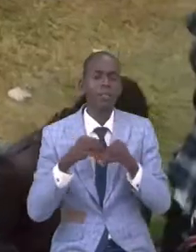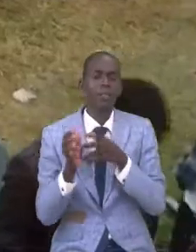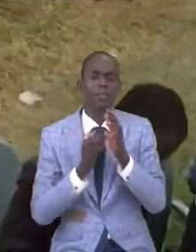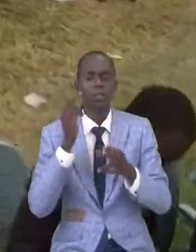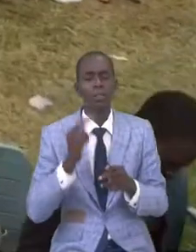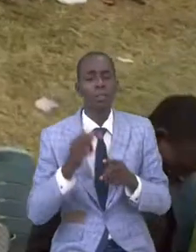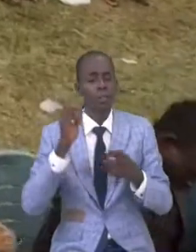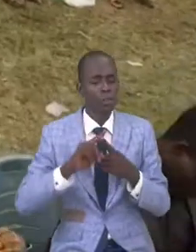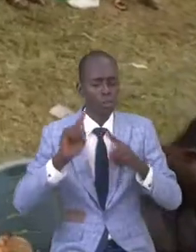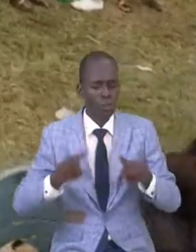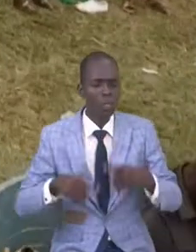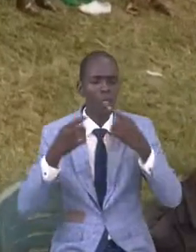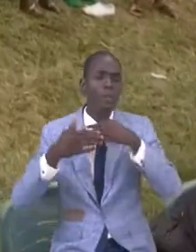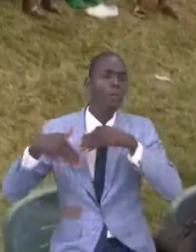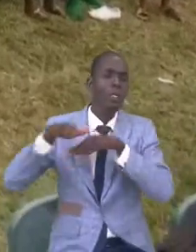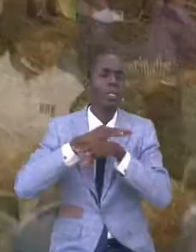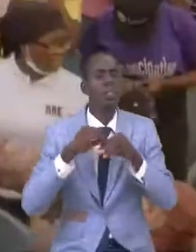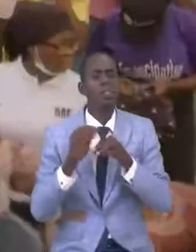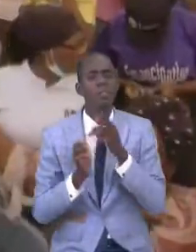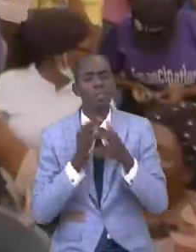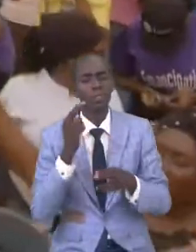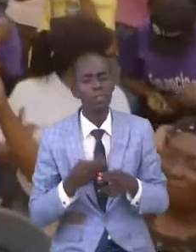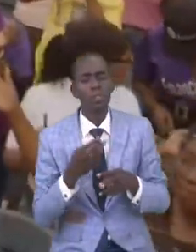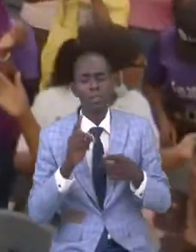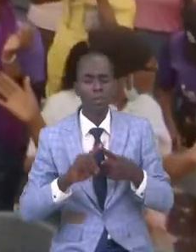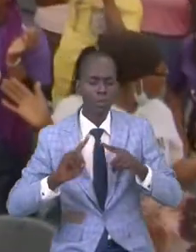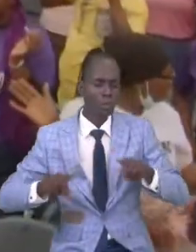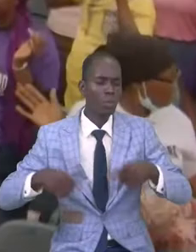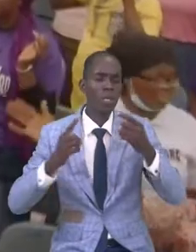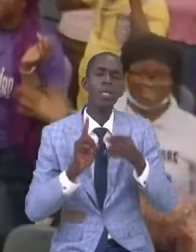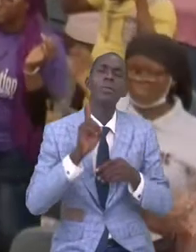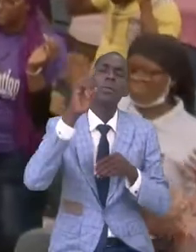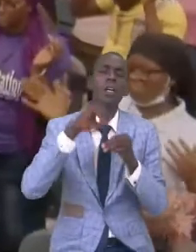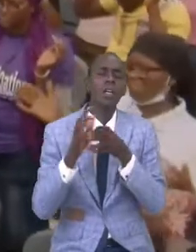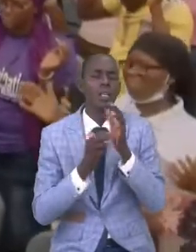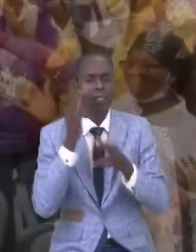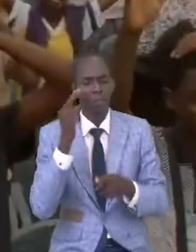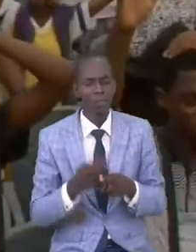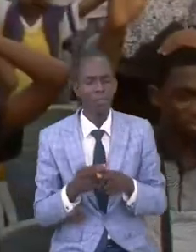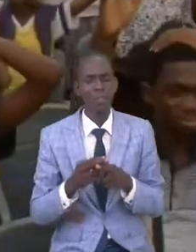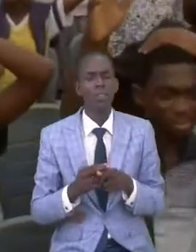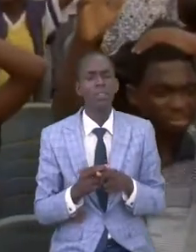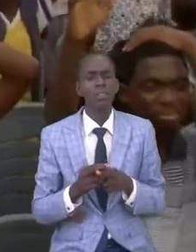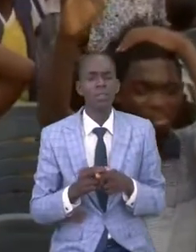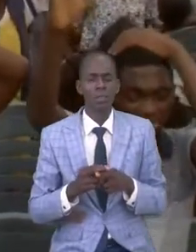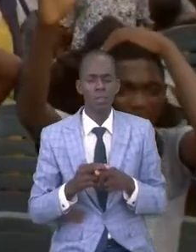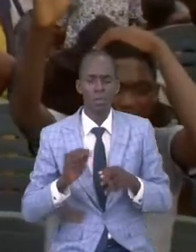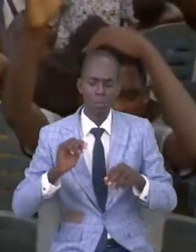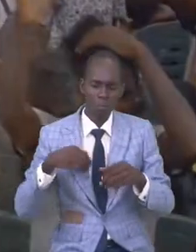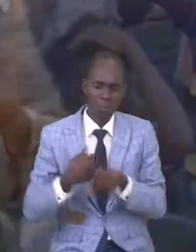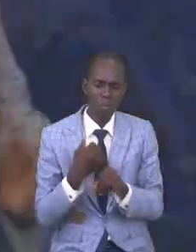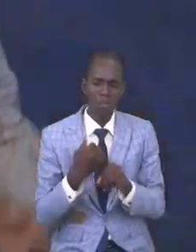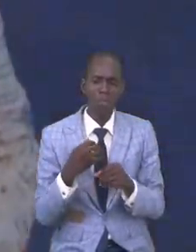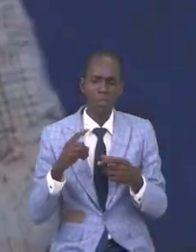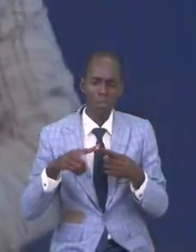To go over, amen. And to go up. Amen. Effective, achieve